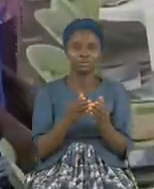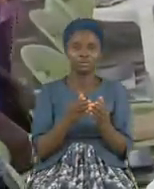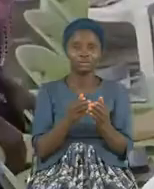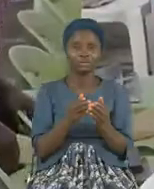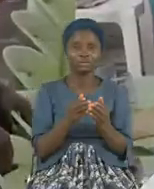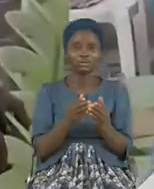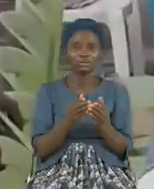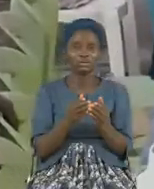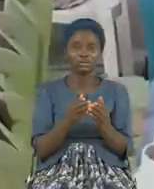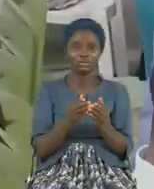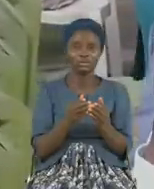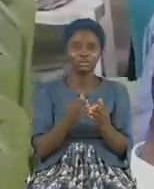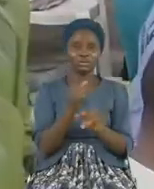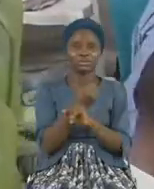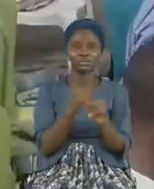salvation,